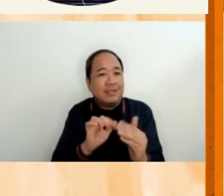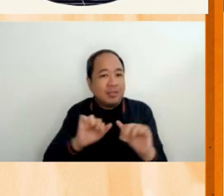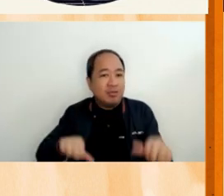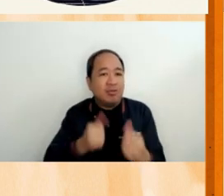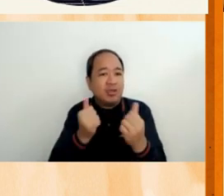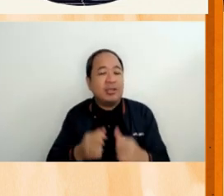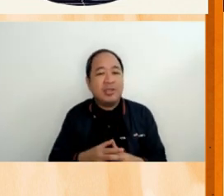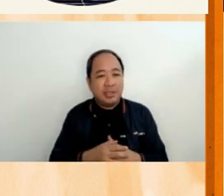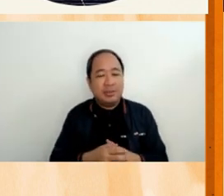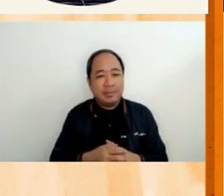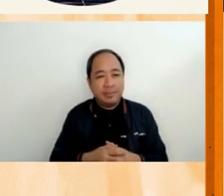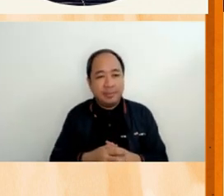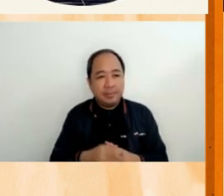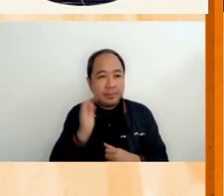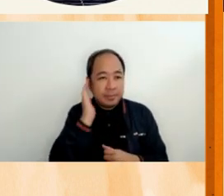Another is